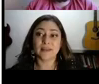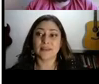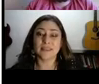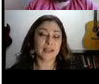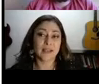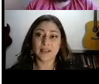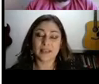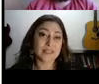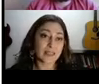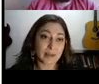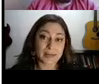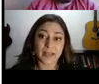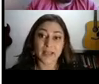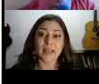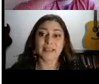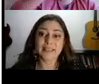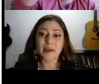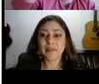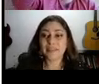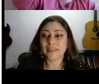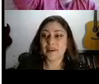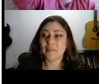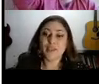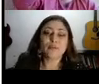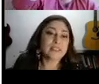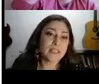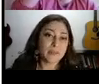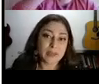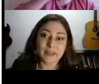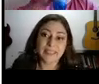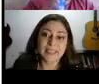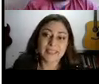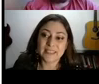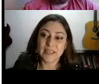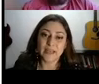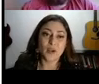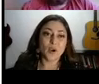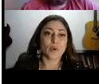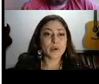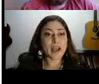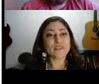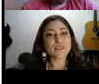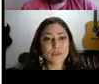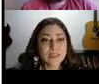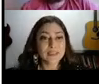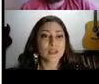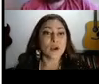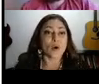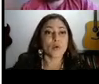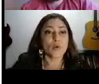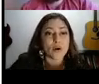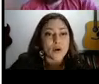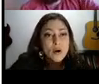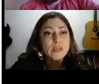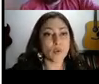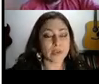Plan de Santa Barbara. This happens at UC Santa Barbara in 1969, where you have students